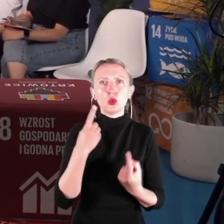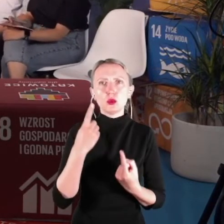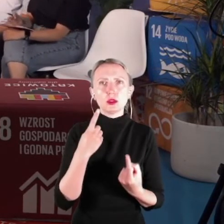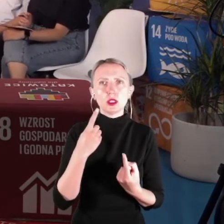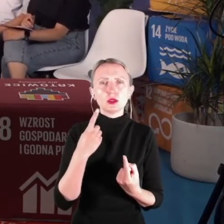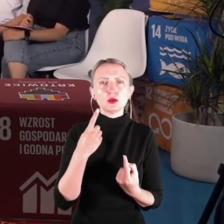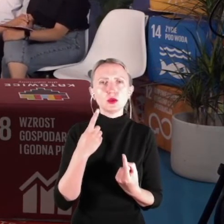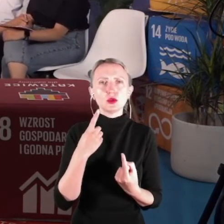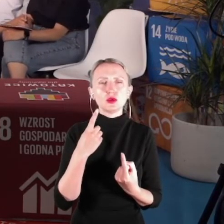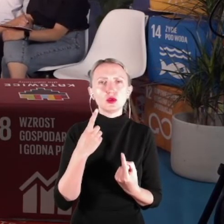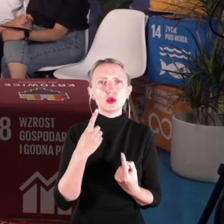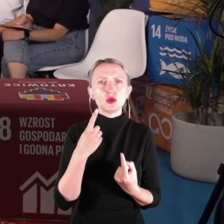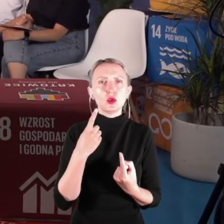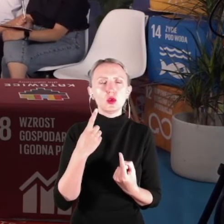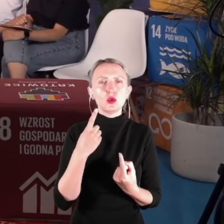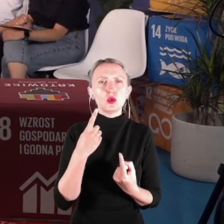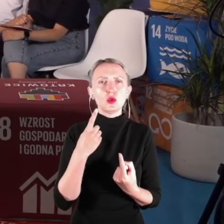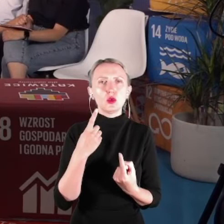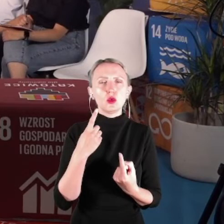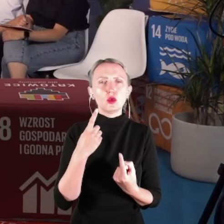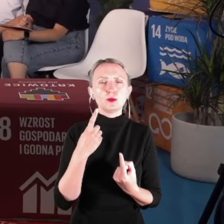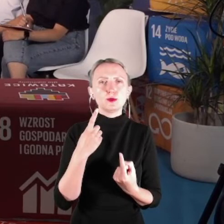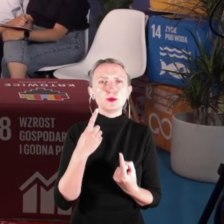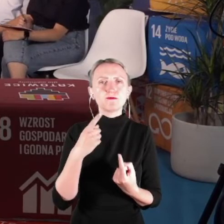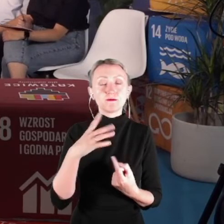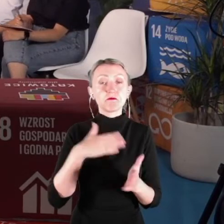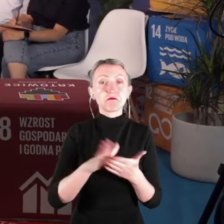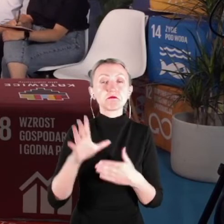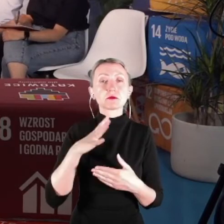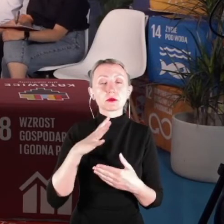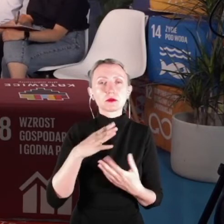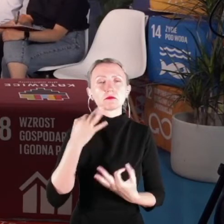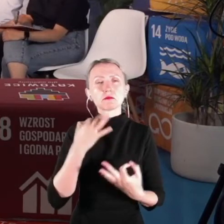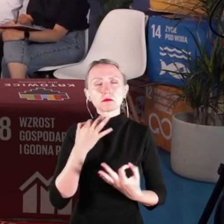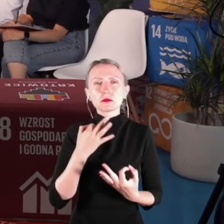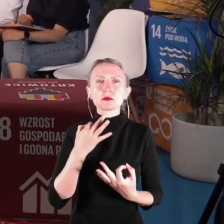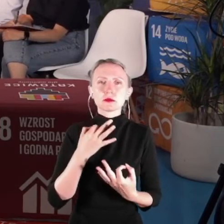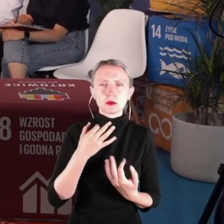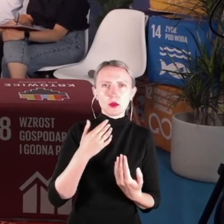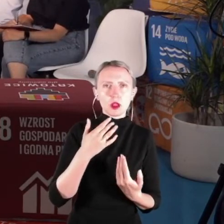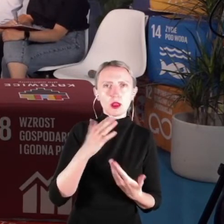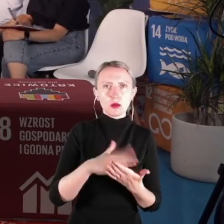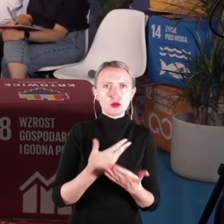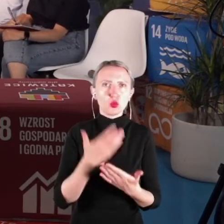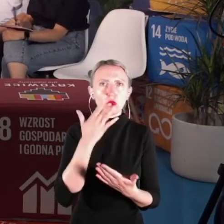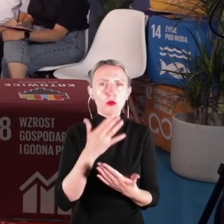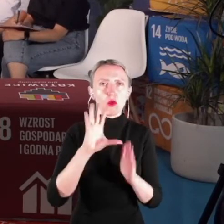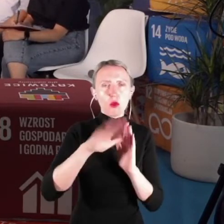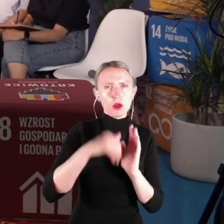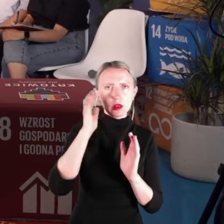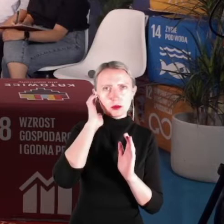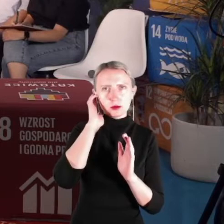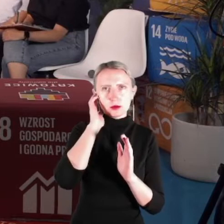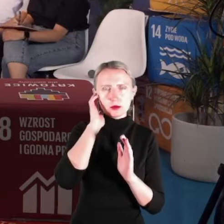case both in research and in applied perspective in this context of shrinking cities research and shrinking cities practice. That's why